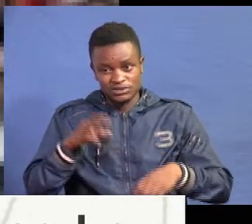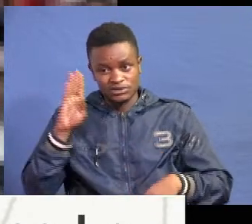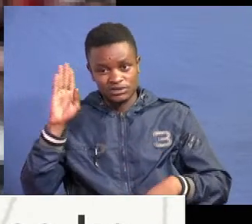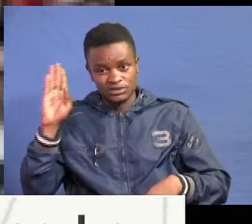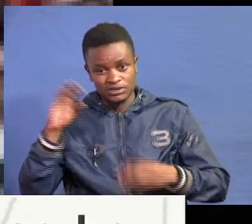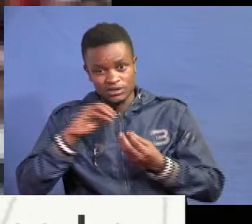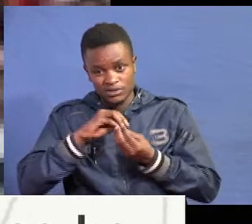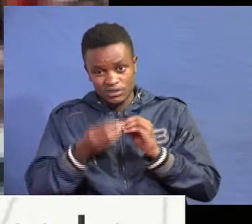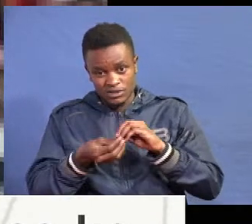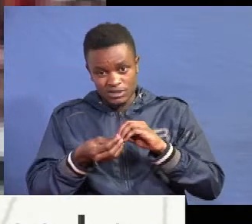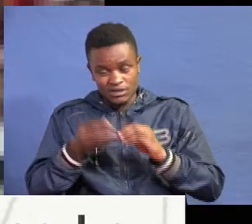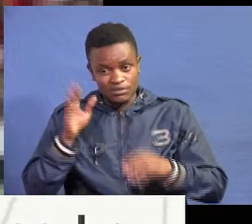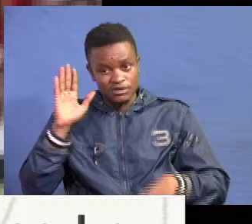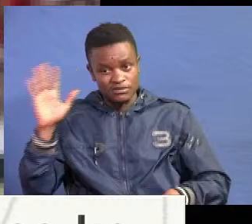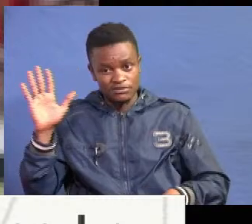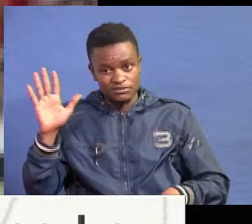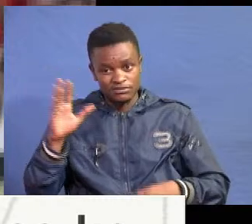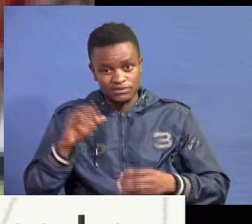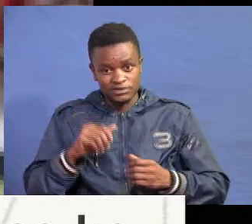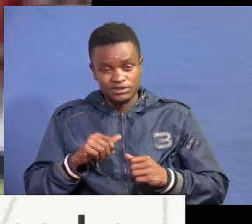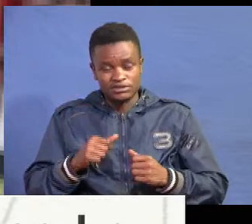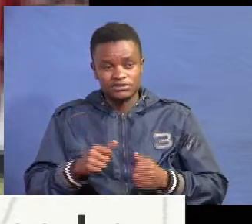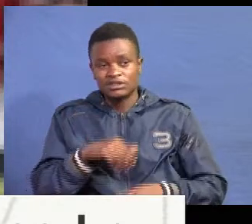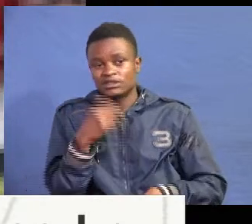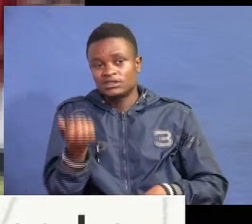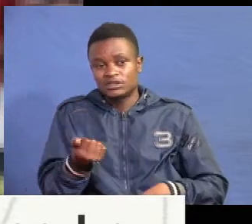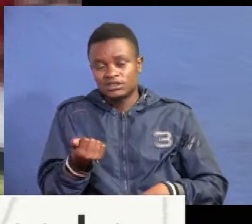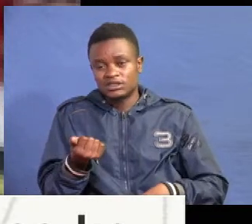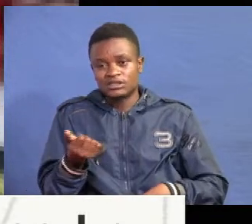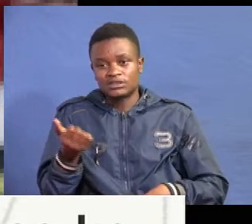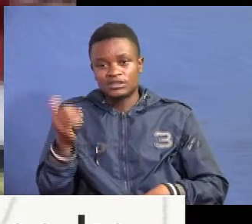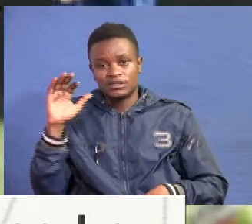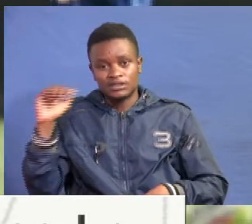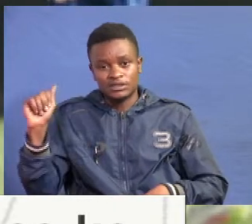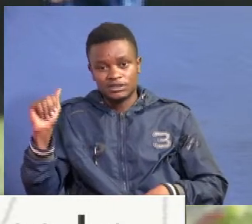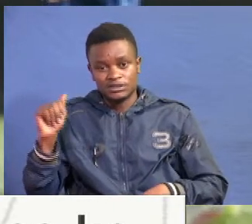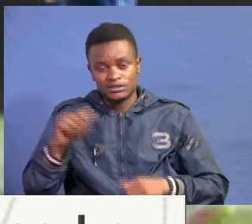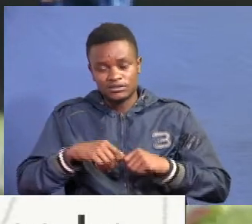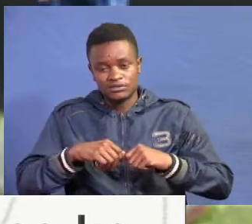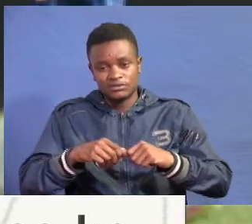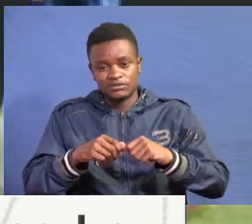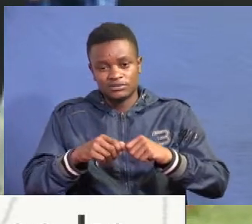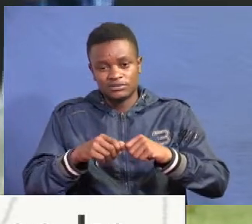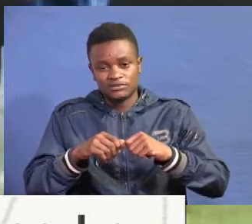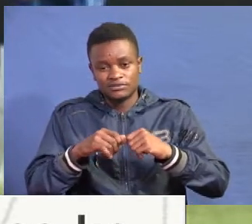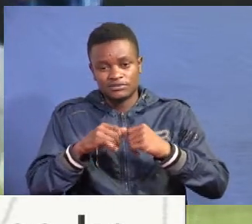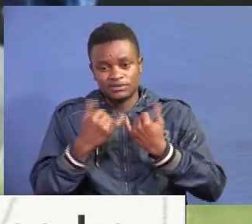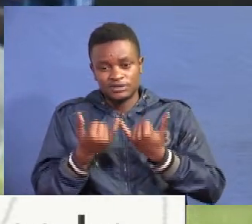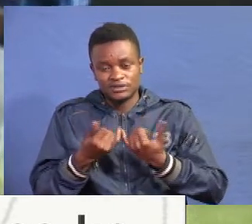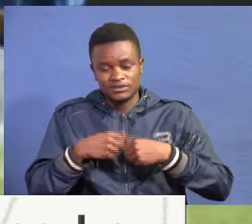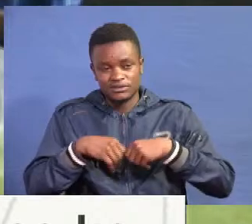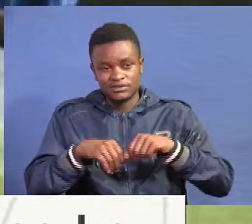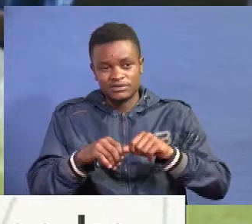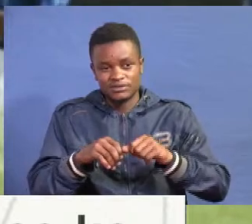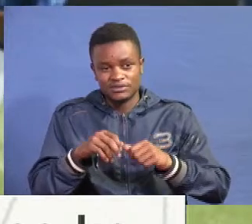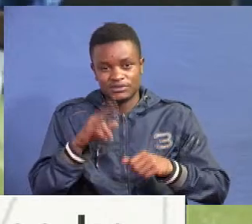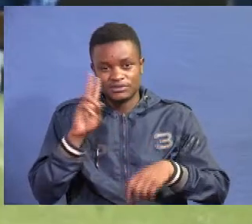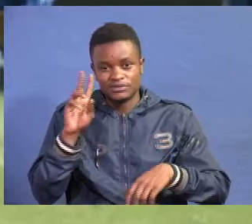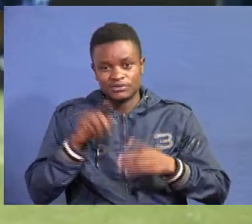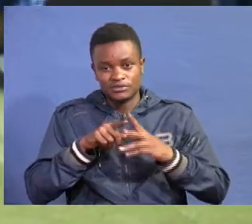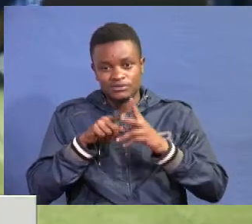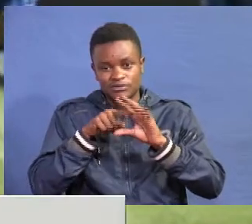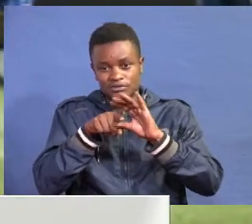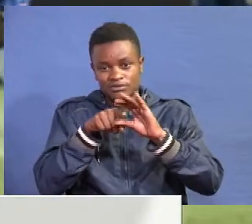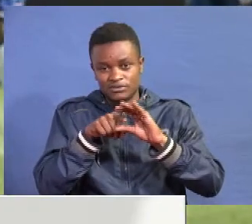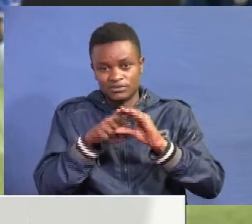position. Meanwhile, Arsenal secured a point at Anfield after coming back from 2 goals behind to draw